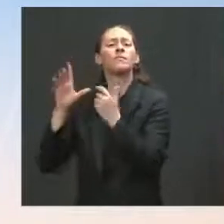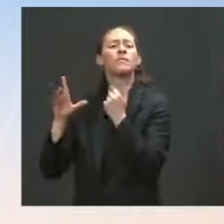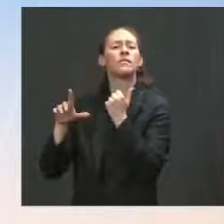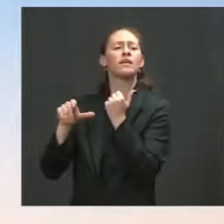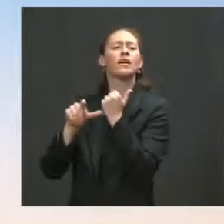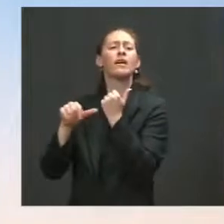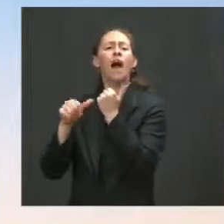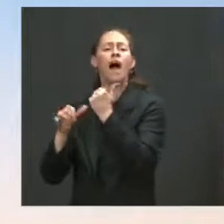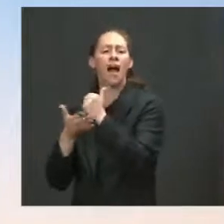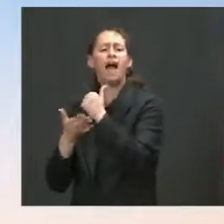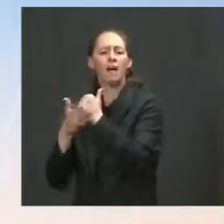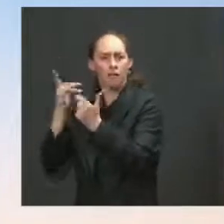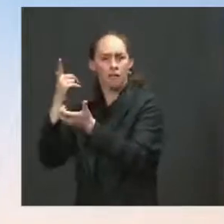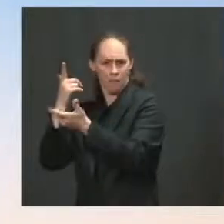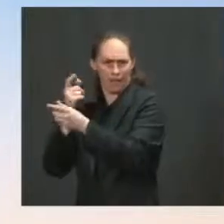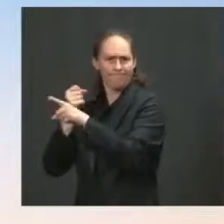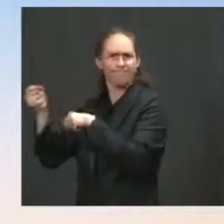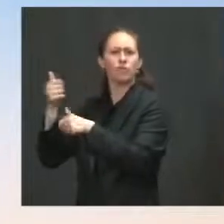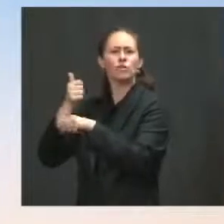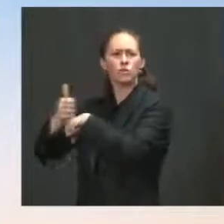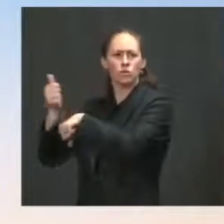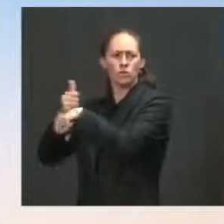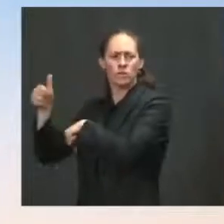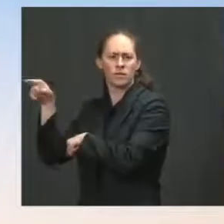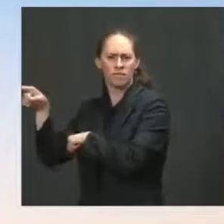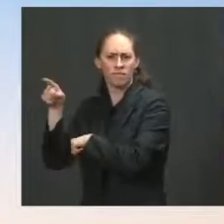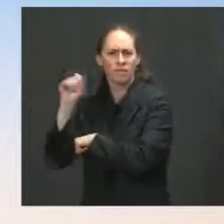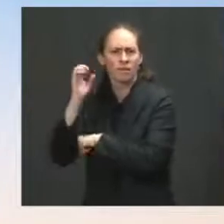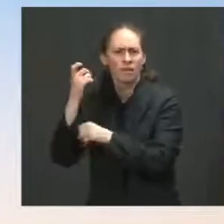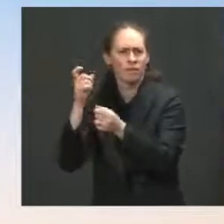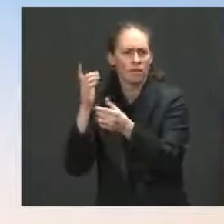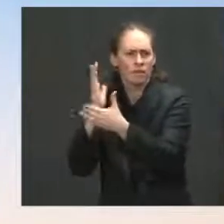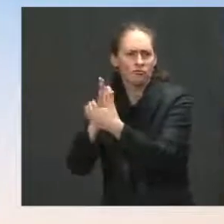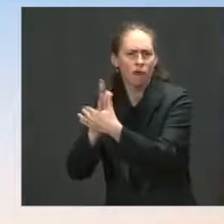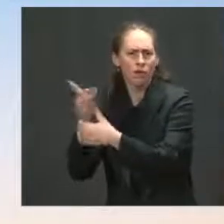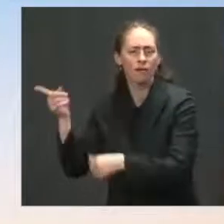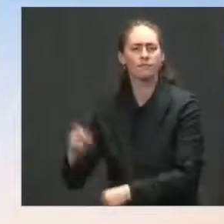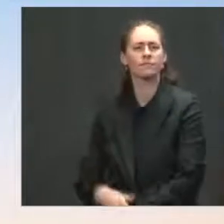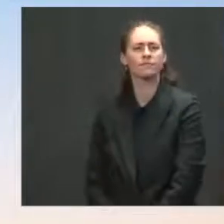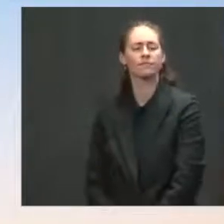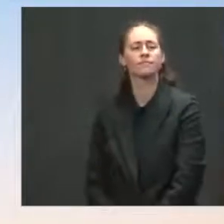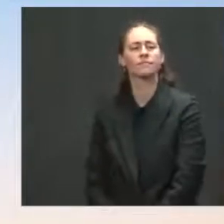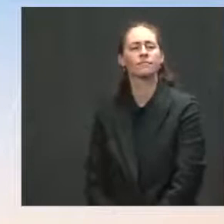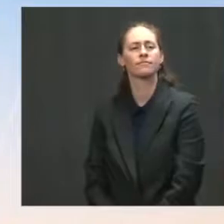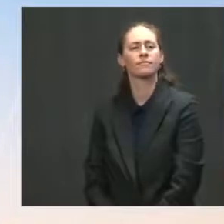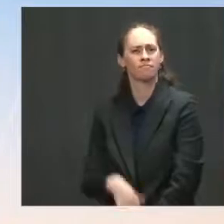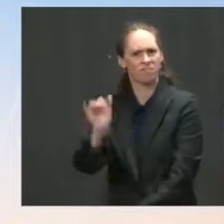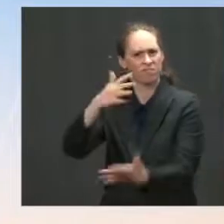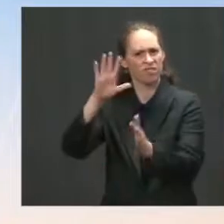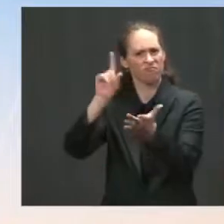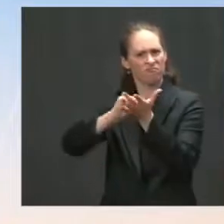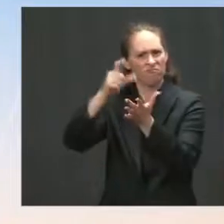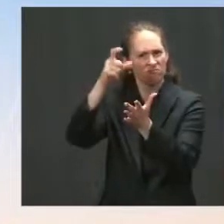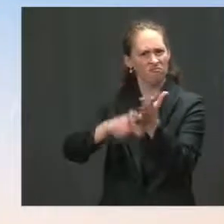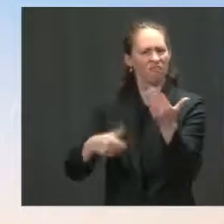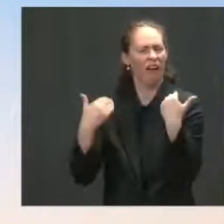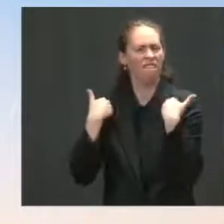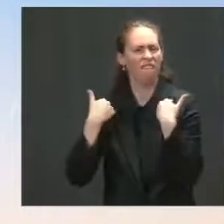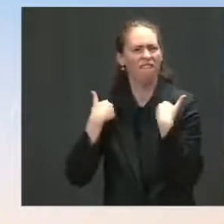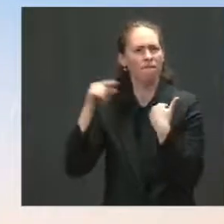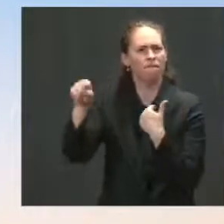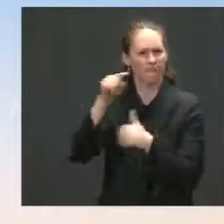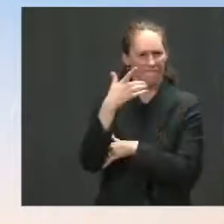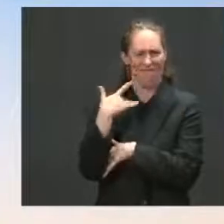The Washington Post and the New York Times have published multiple accounts of women who objected to the way President Biden touched them. Should there be